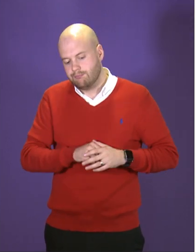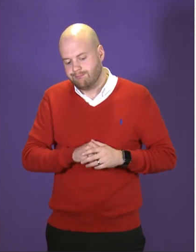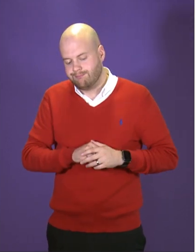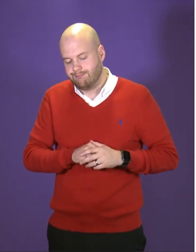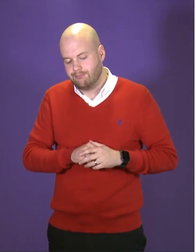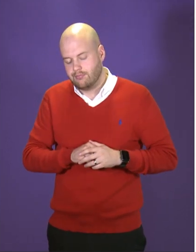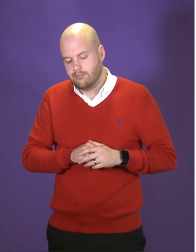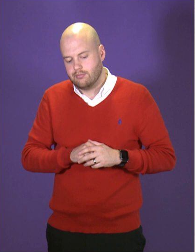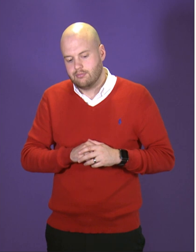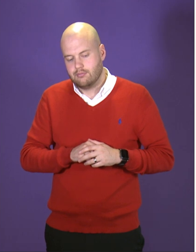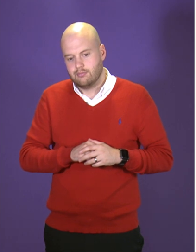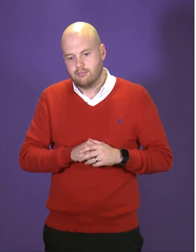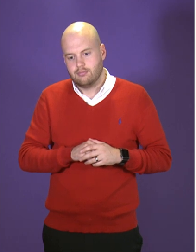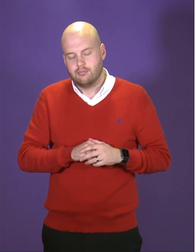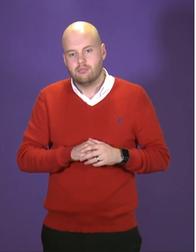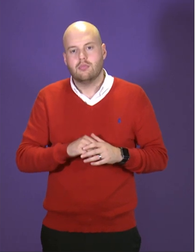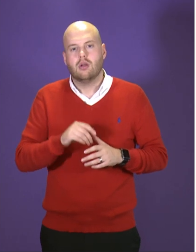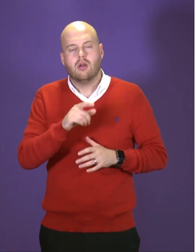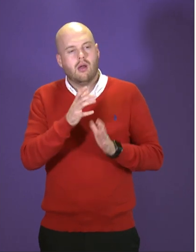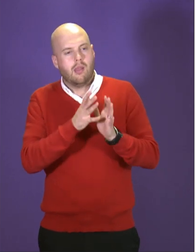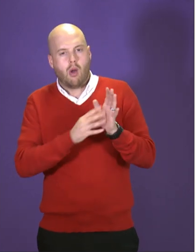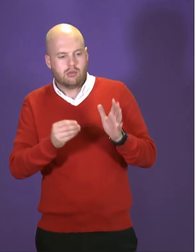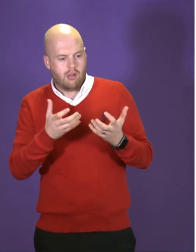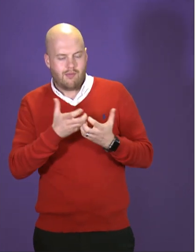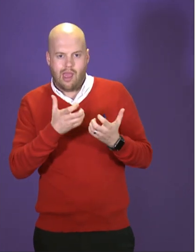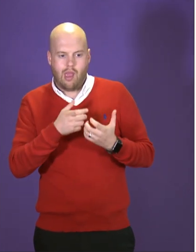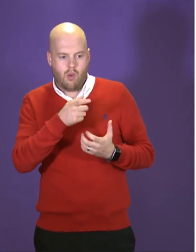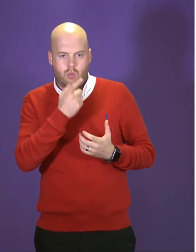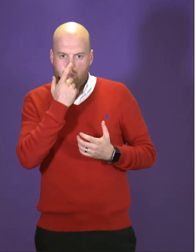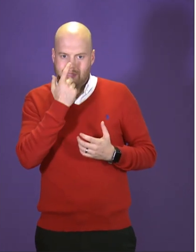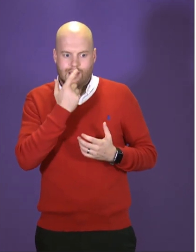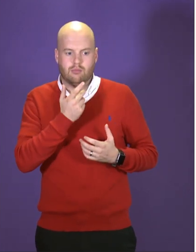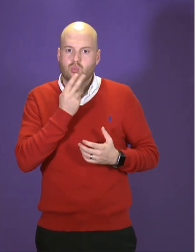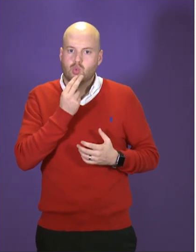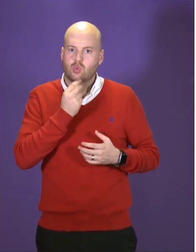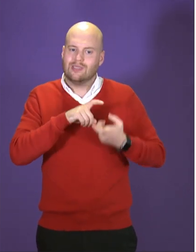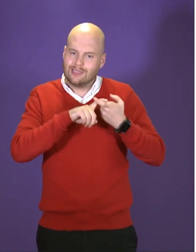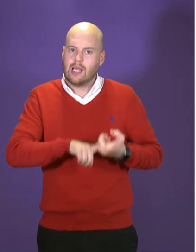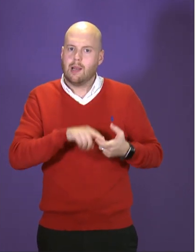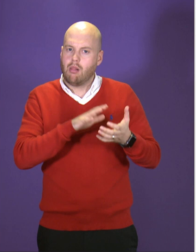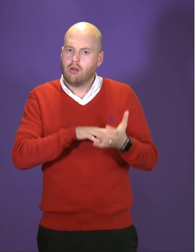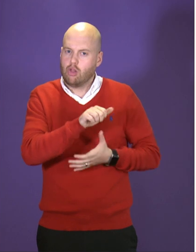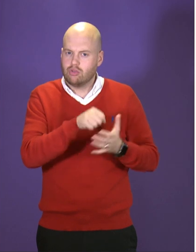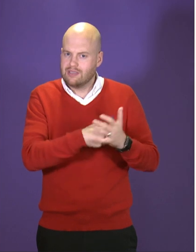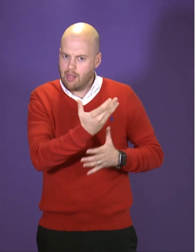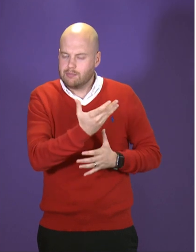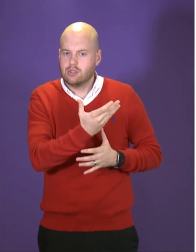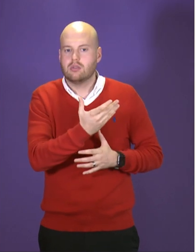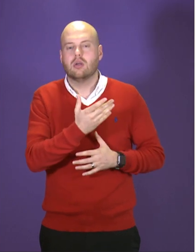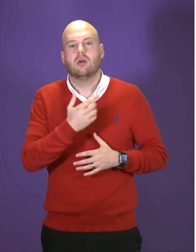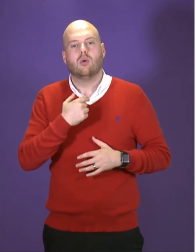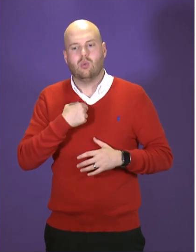the model for the implementation of sustainable cultural development in the regions that we do now